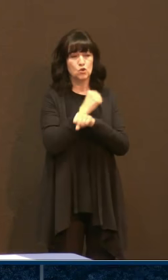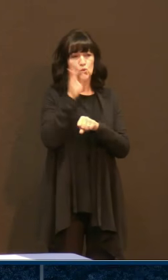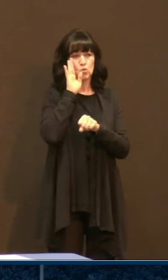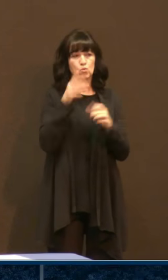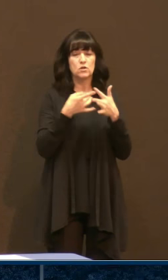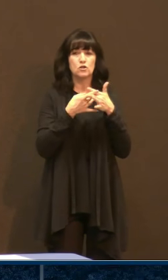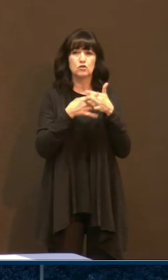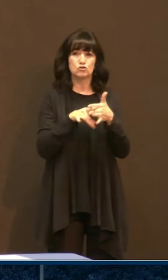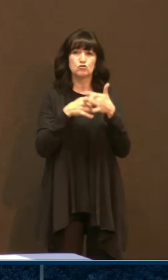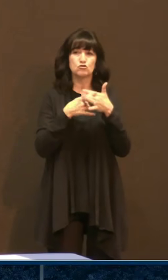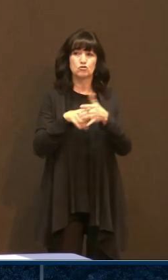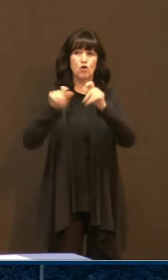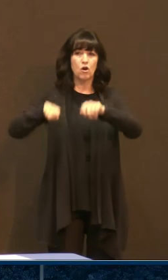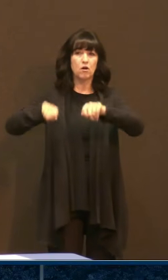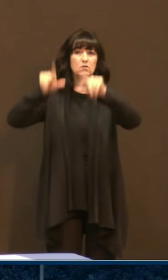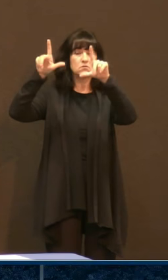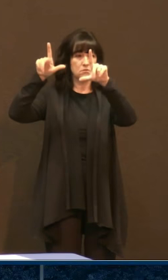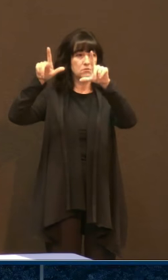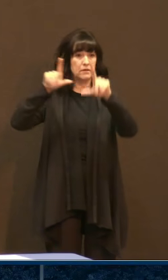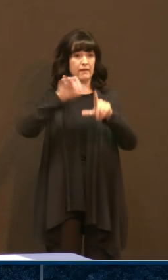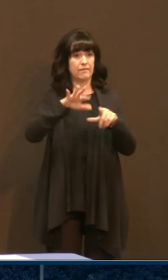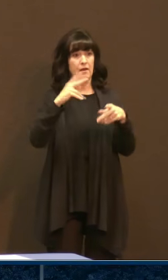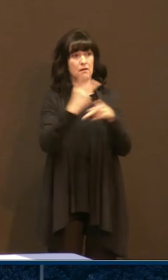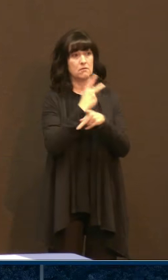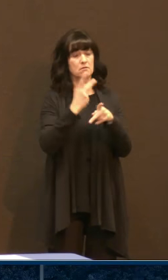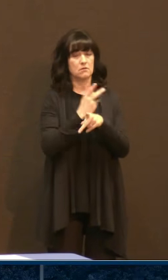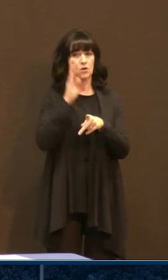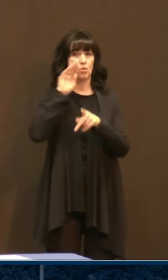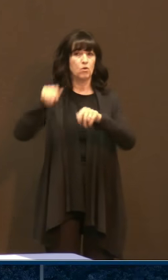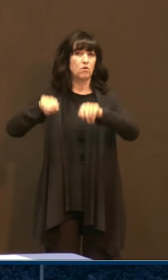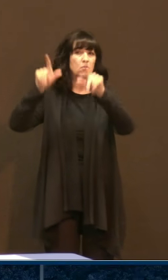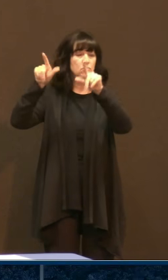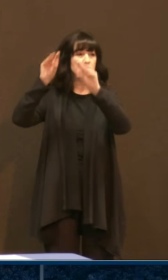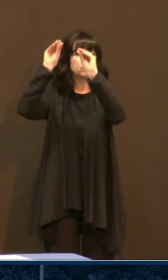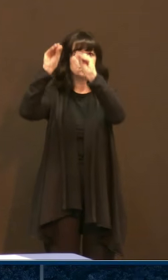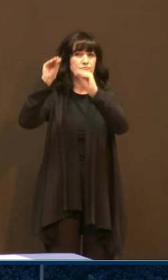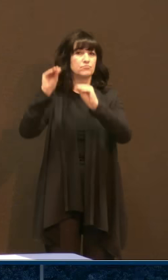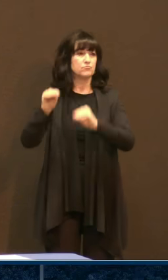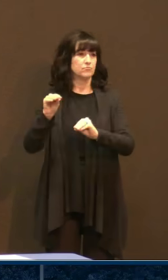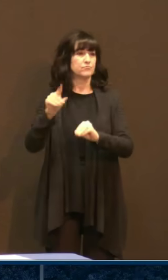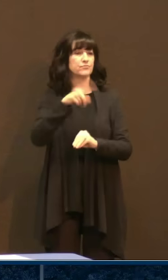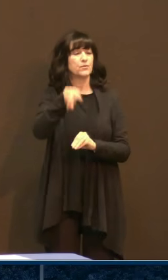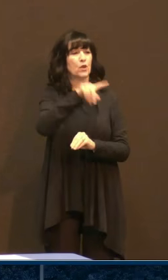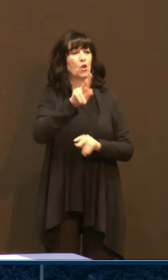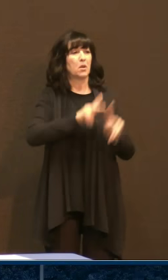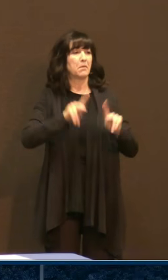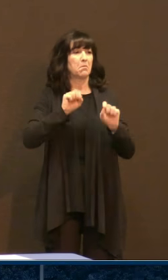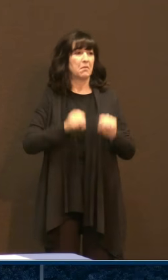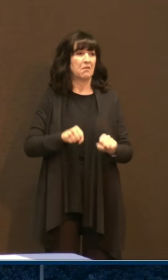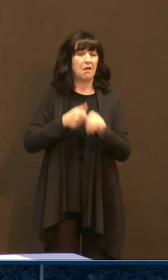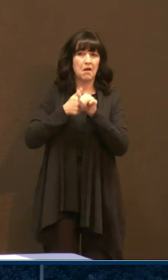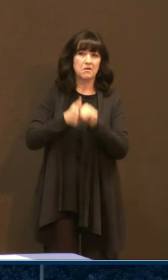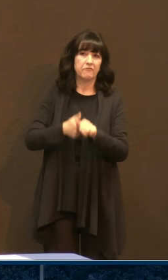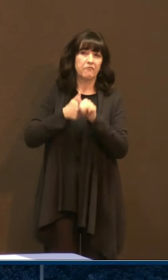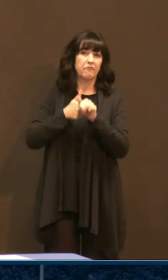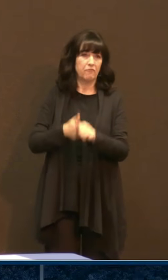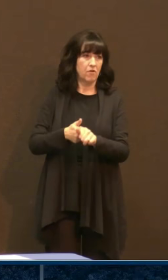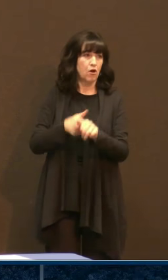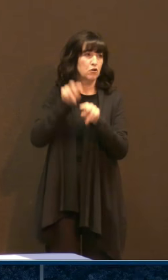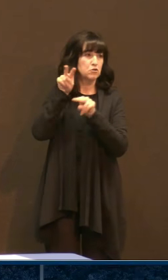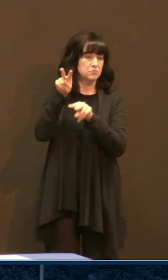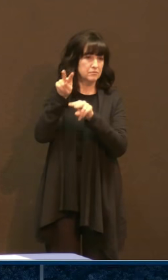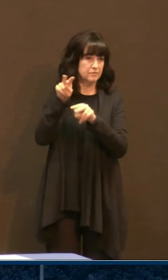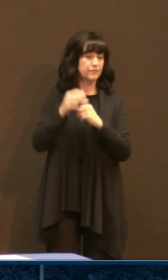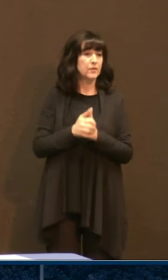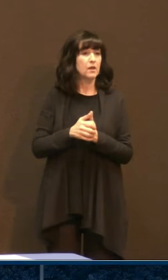I think, that shows where we are on those calculations so that folks can track it on a day-to-day basis. But what CDC is